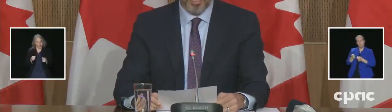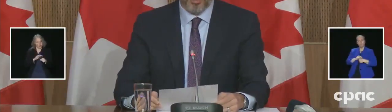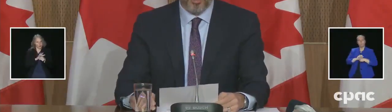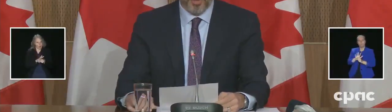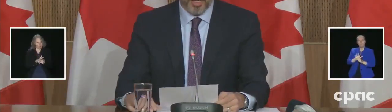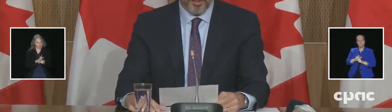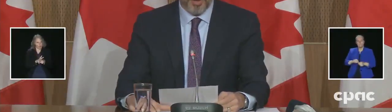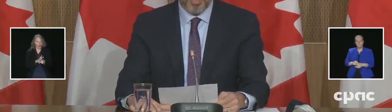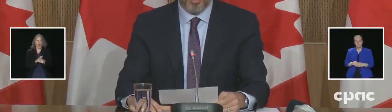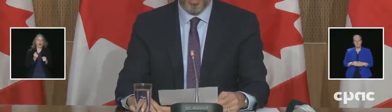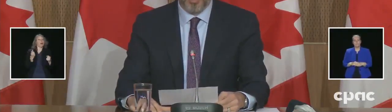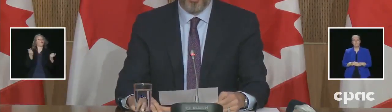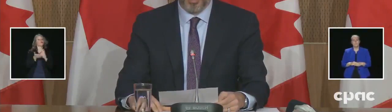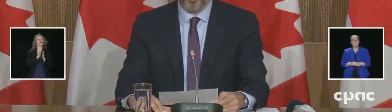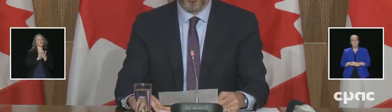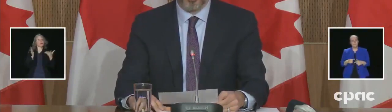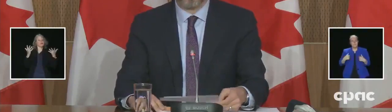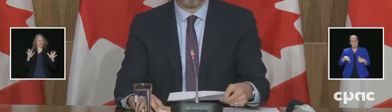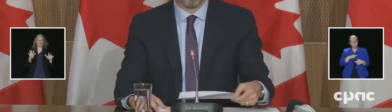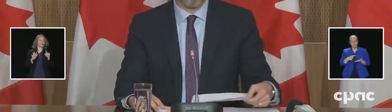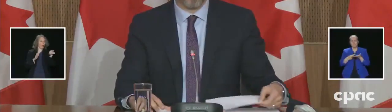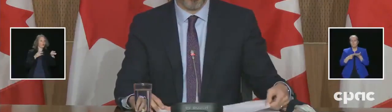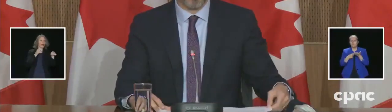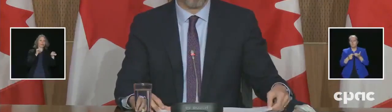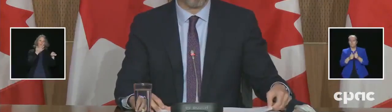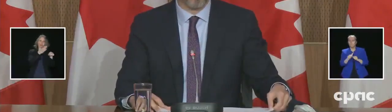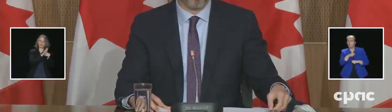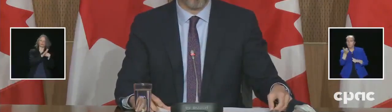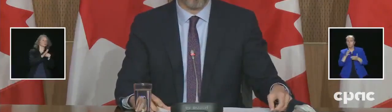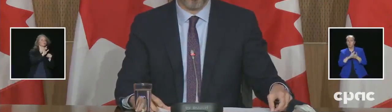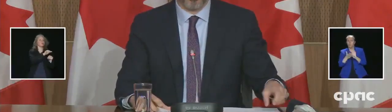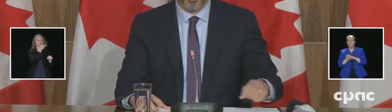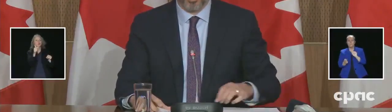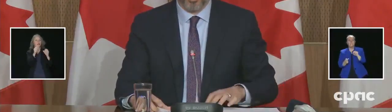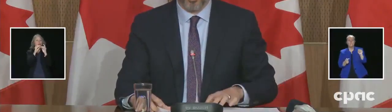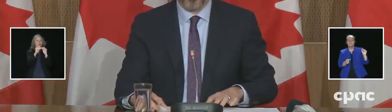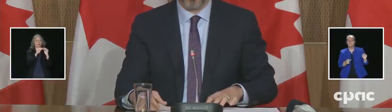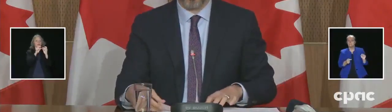ongoing discussions with other vaccine manufacturers about their plans for booster shots too.